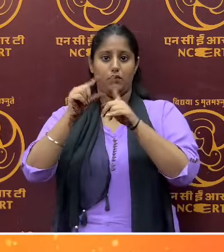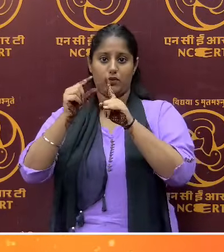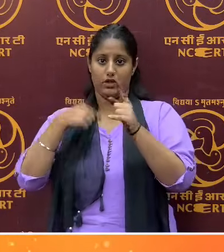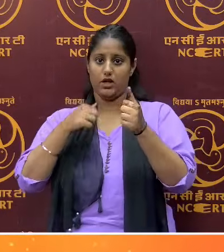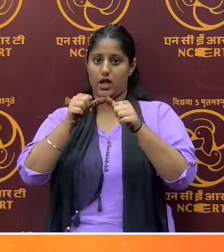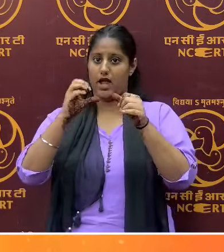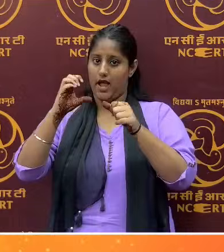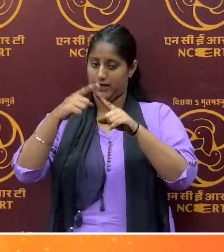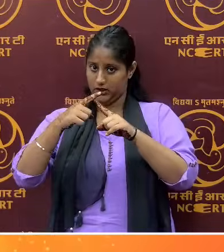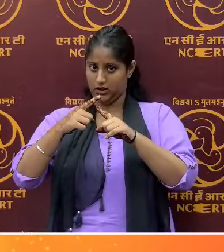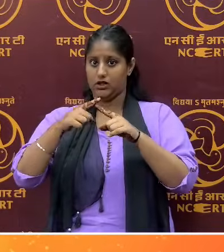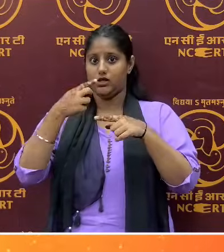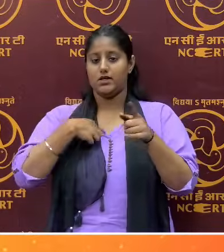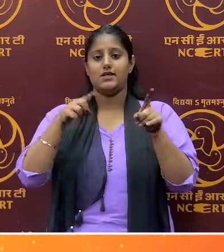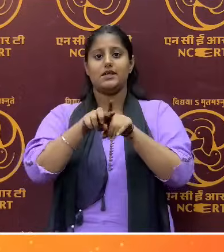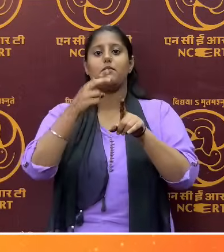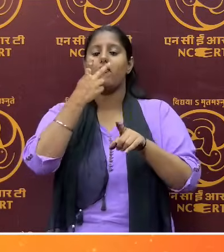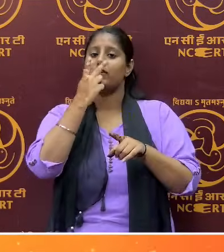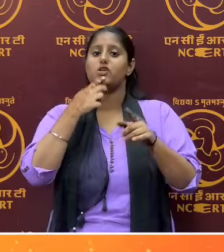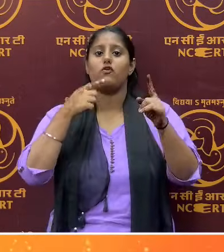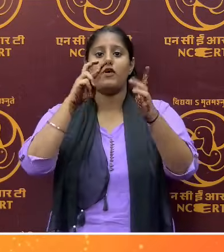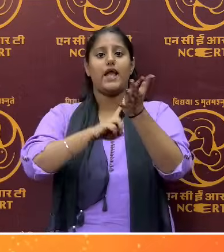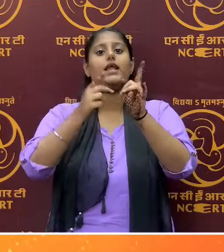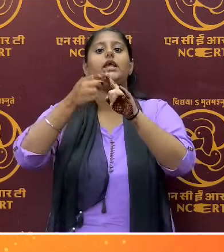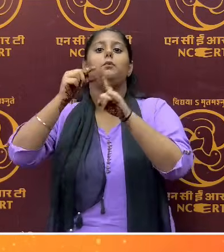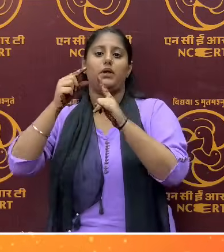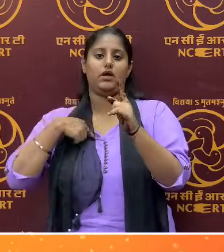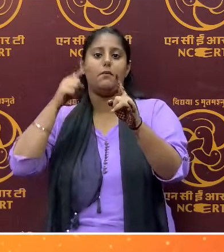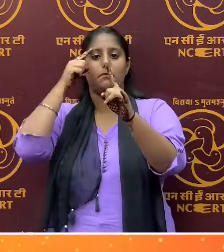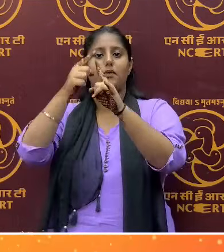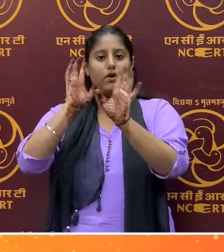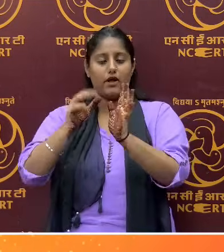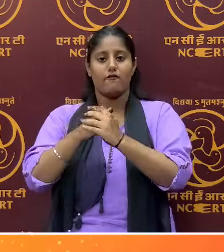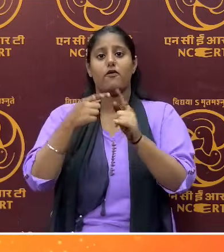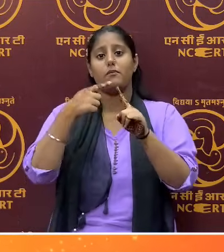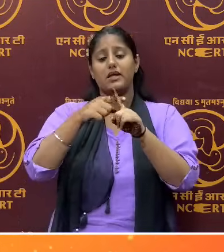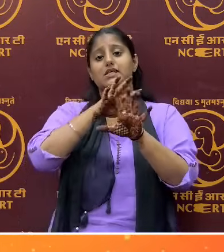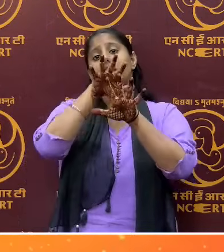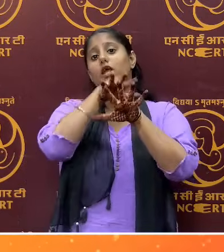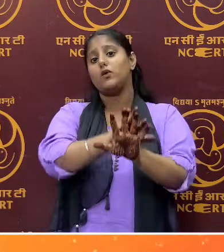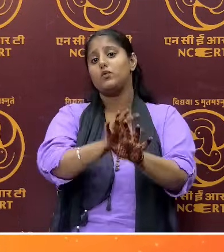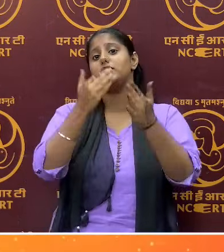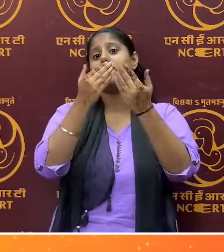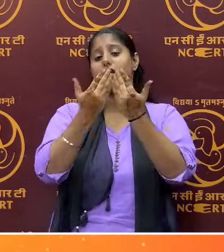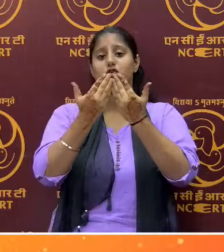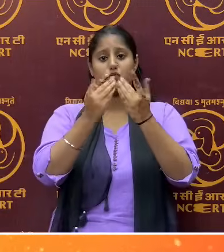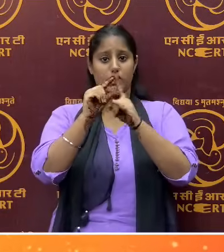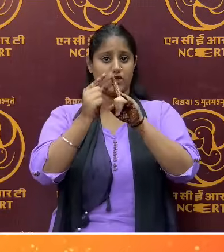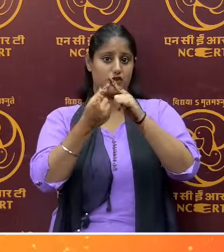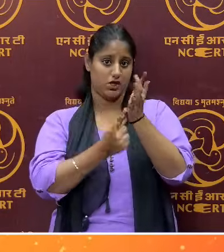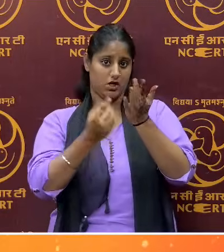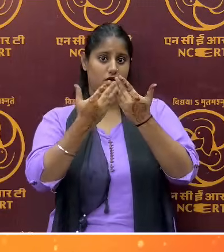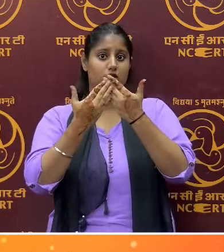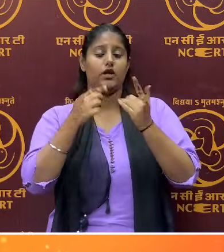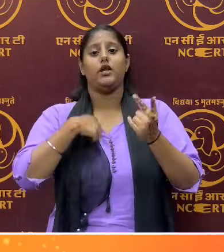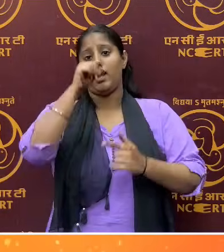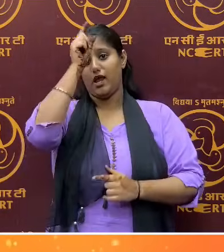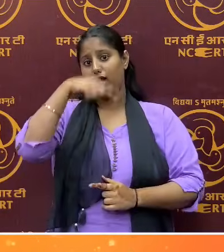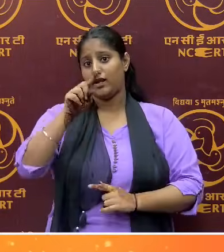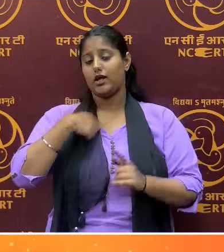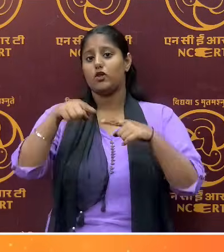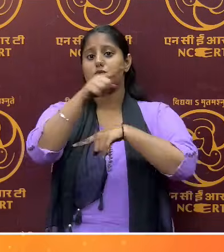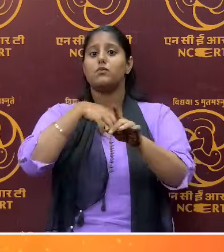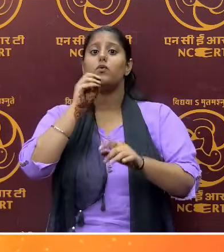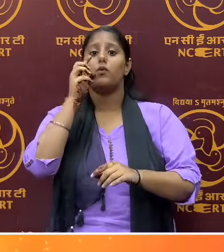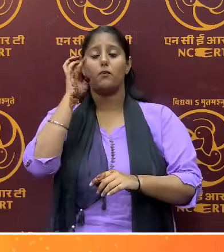of NEP, equitable and inclusive education for the entire India. Now, we know that this application is